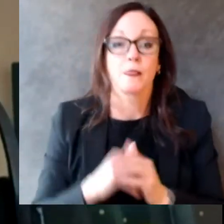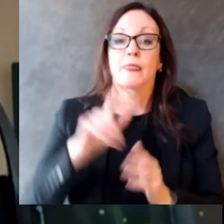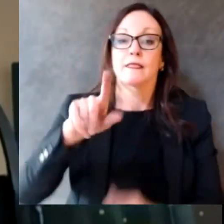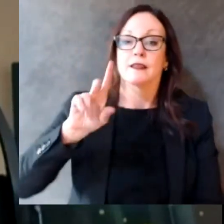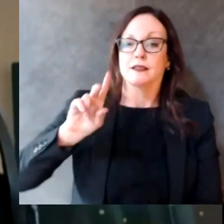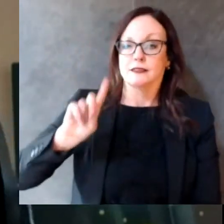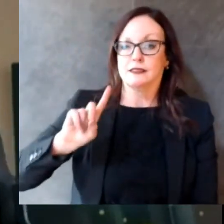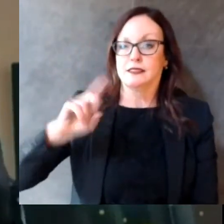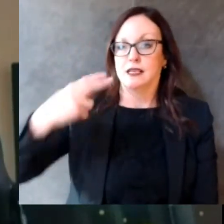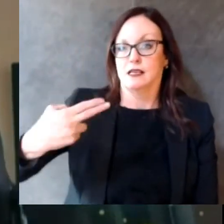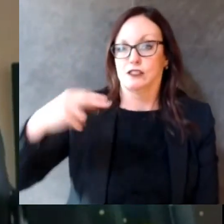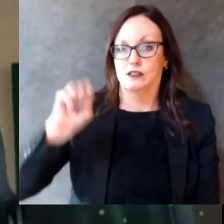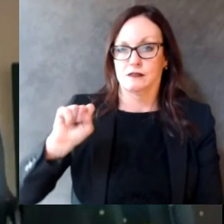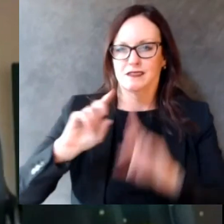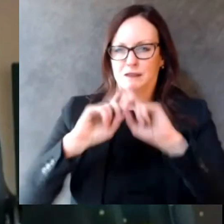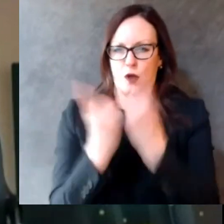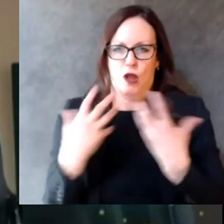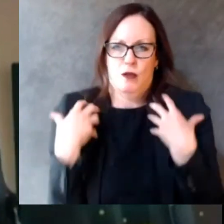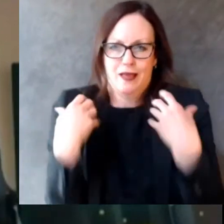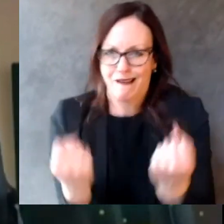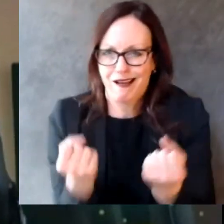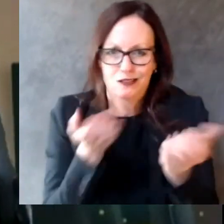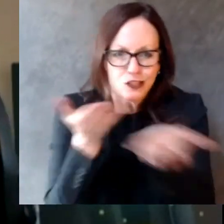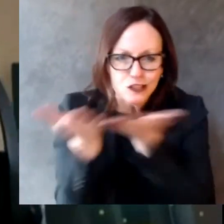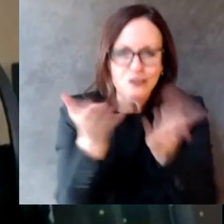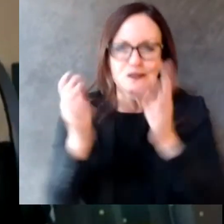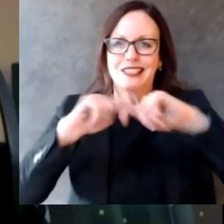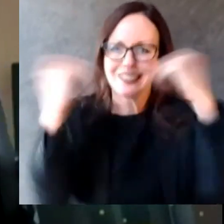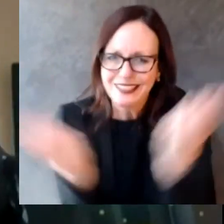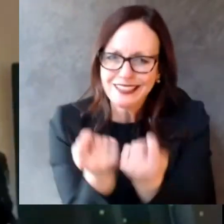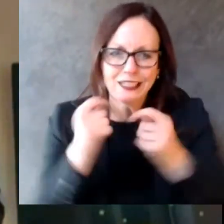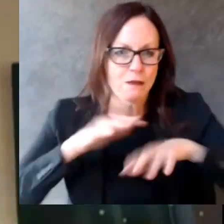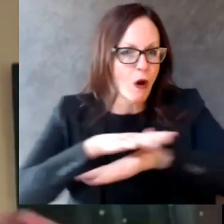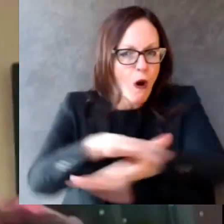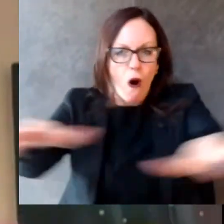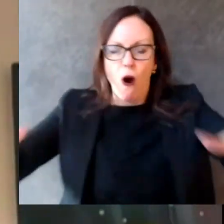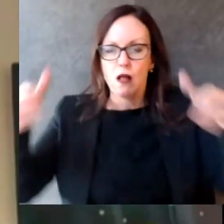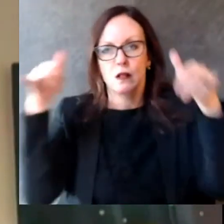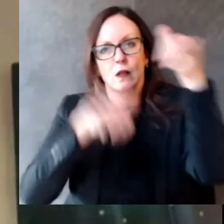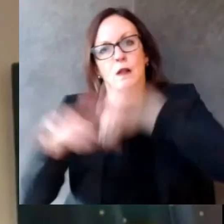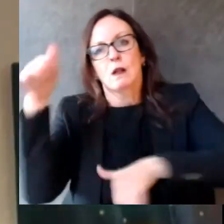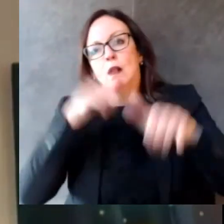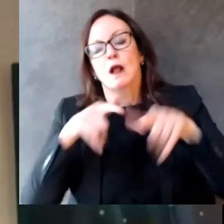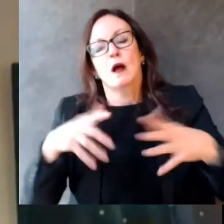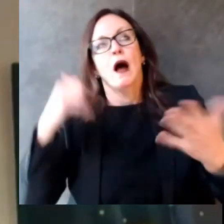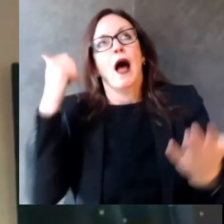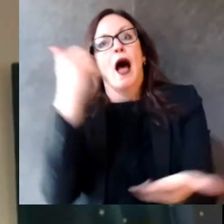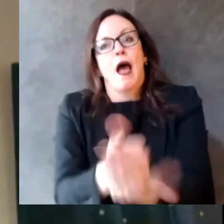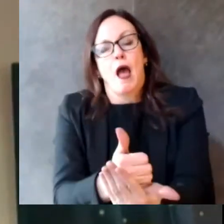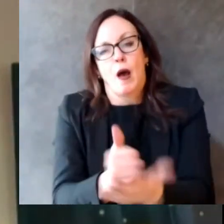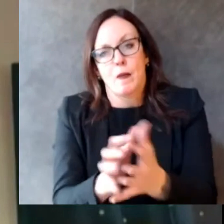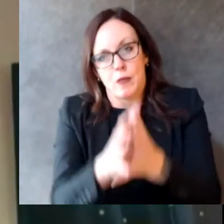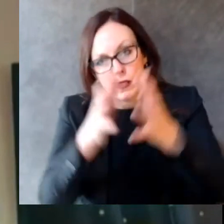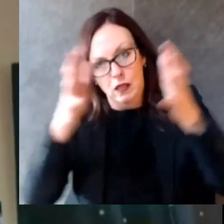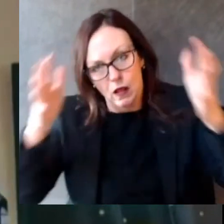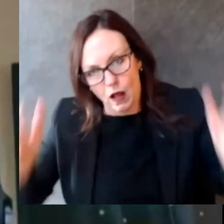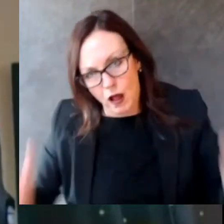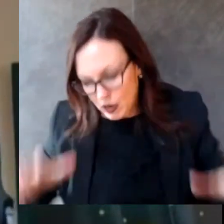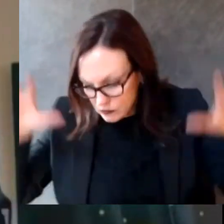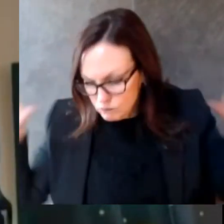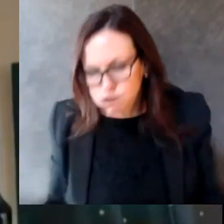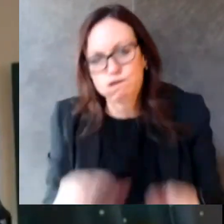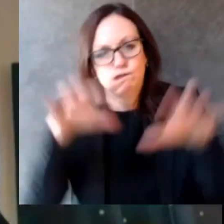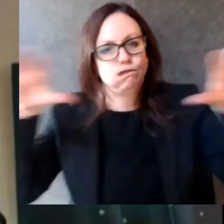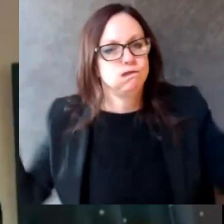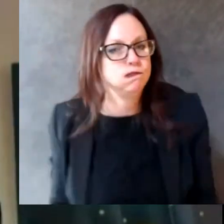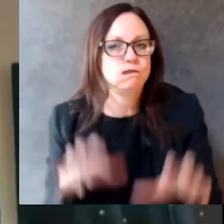to vaccinators. It's a little bit more challenging because once it's out of the freezer, you only have so much period of time to use